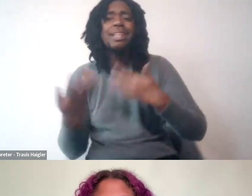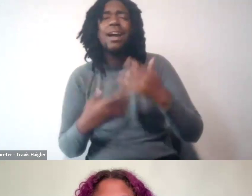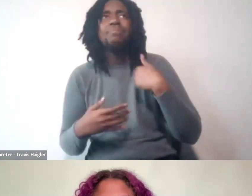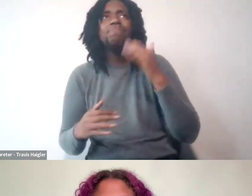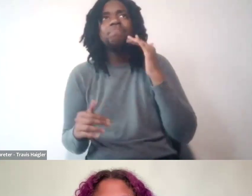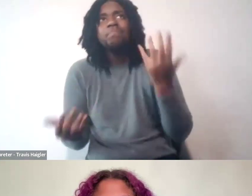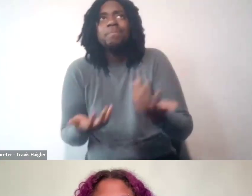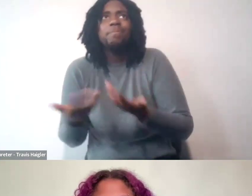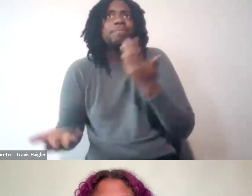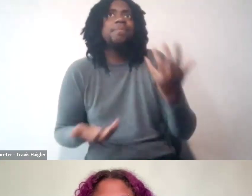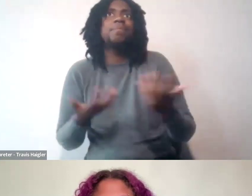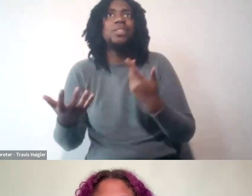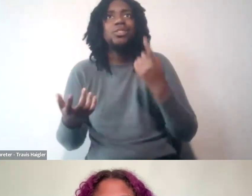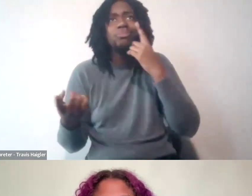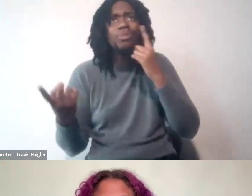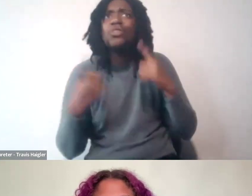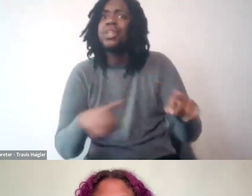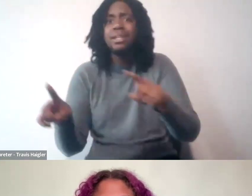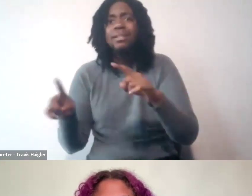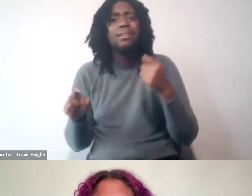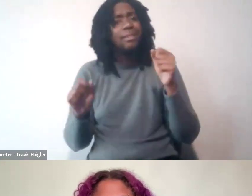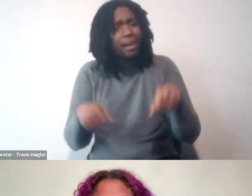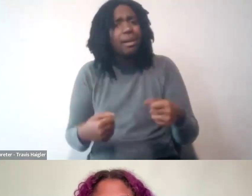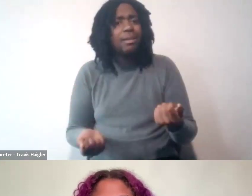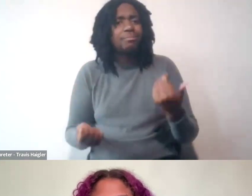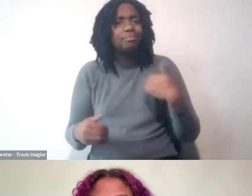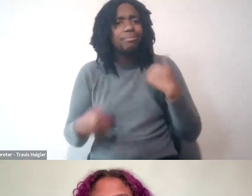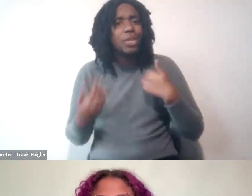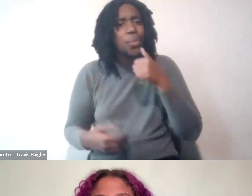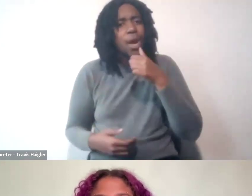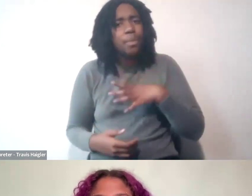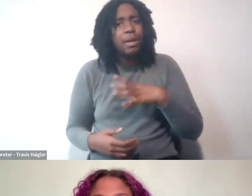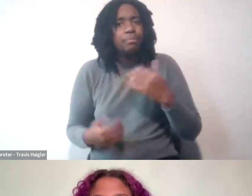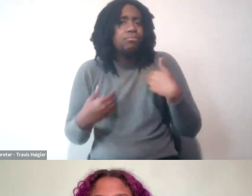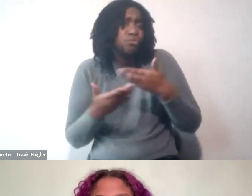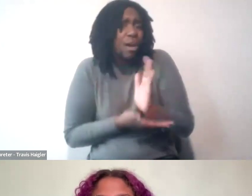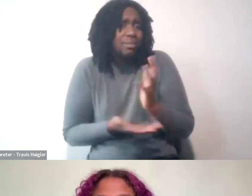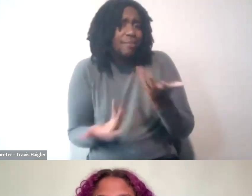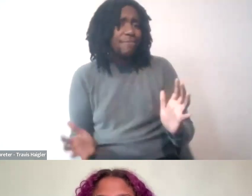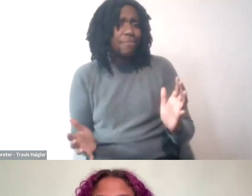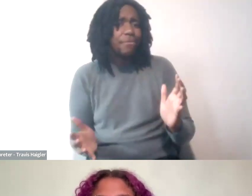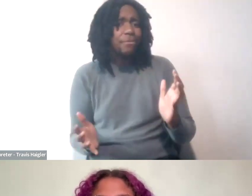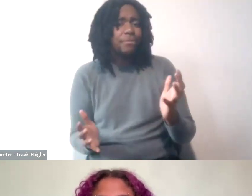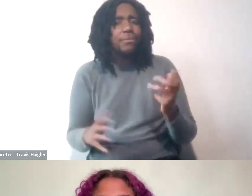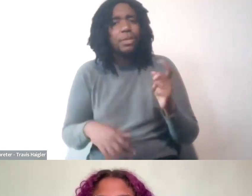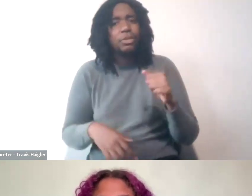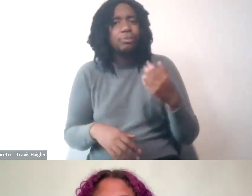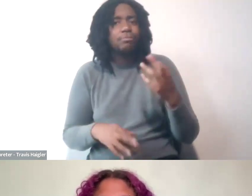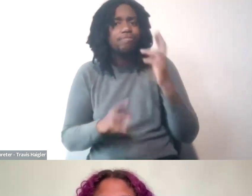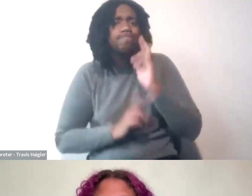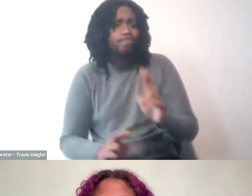to just agree and say, hey, young women have rights and they should be treated with respect and they